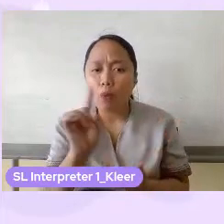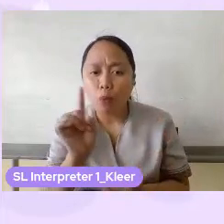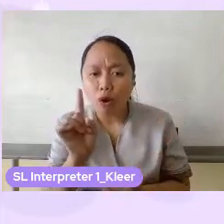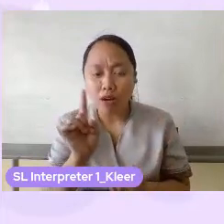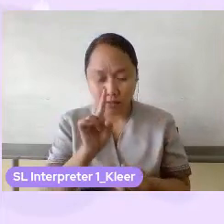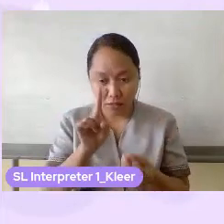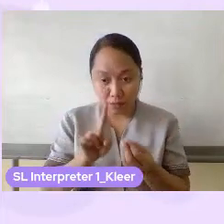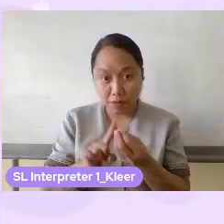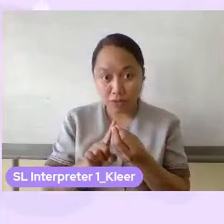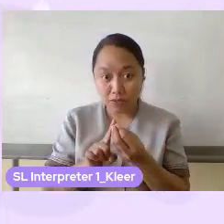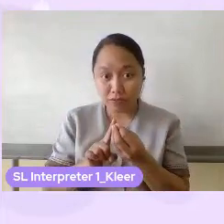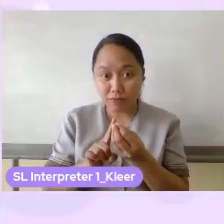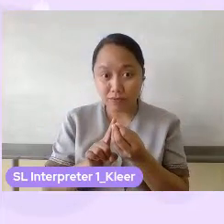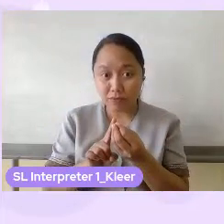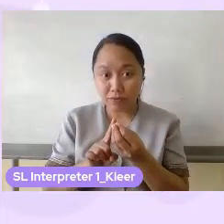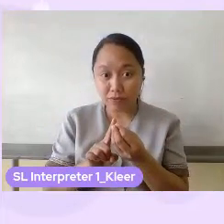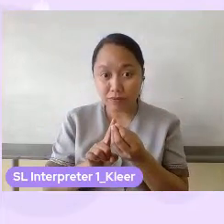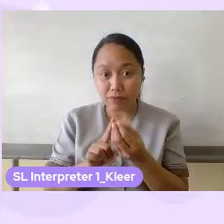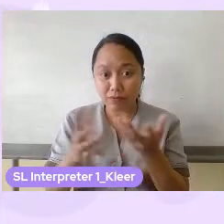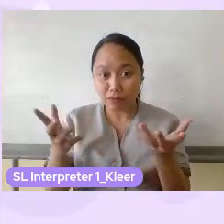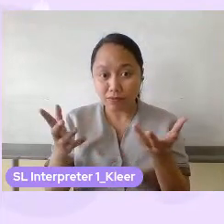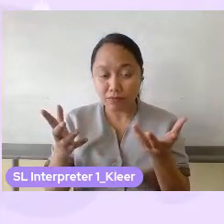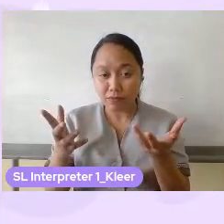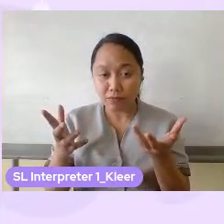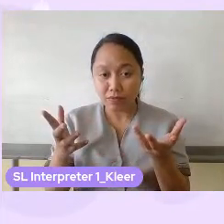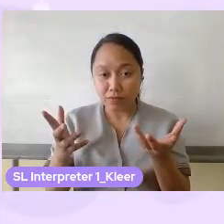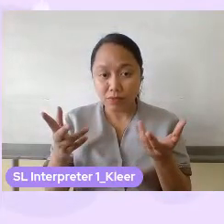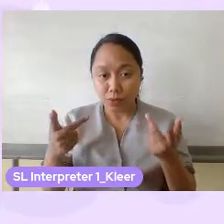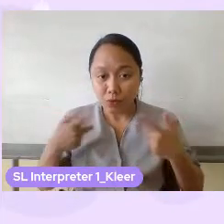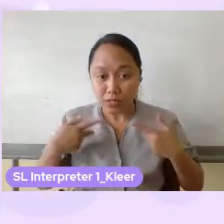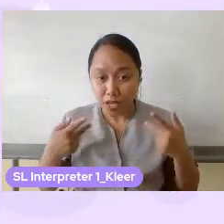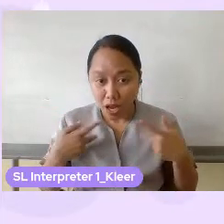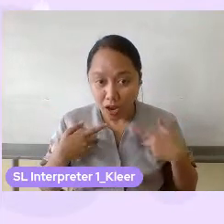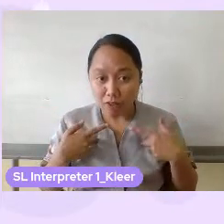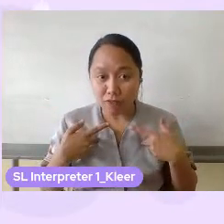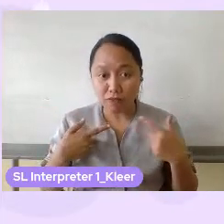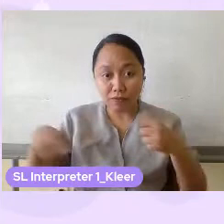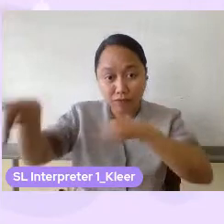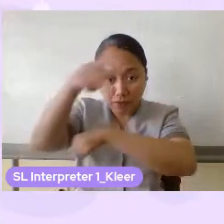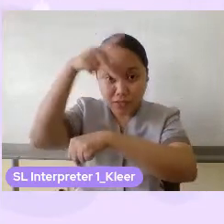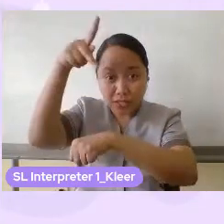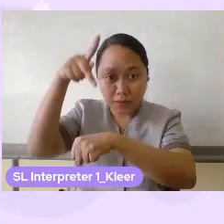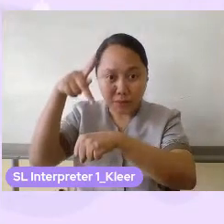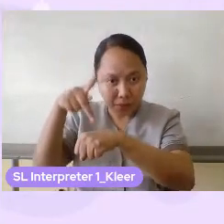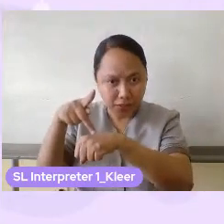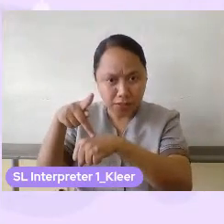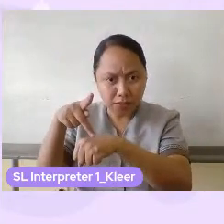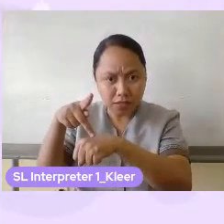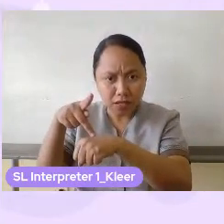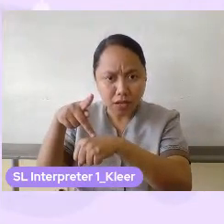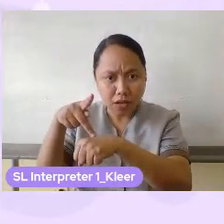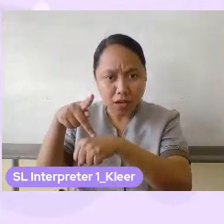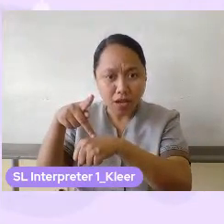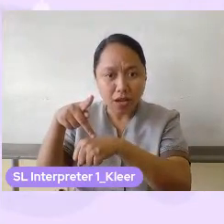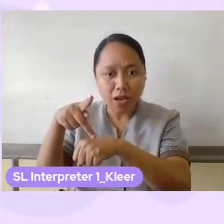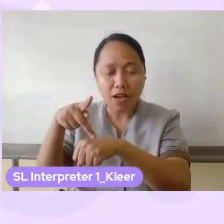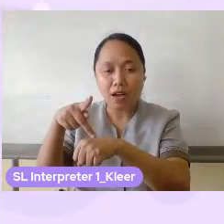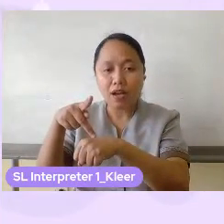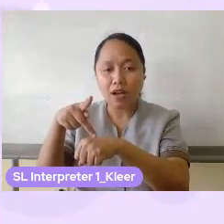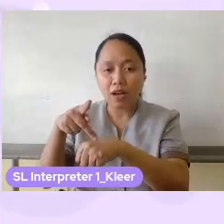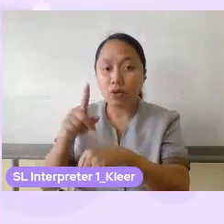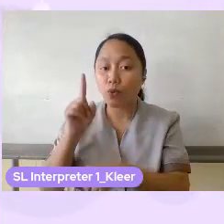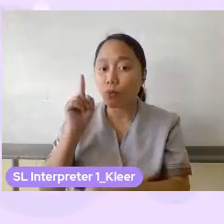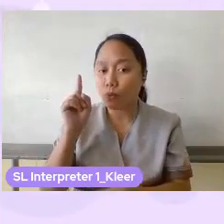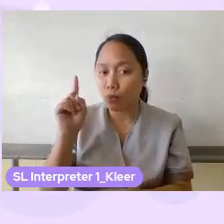Plenipotentiary in Bucharest, Romania, kung saan ang Pilipinas po ay tumakbo para magkaroon ng isang seat